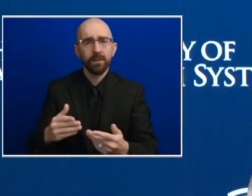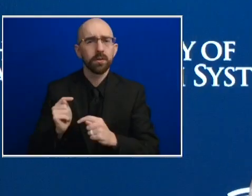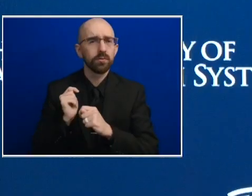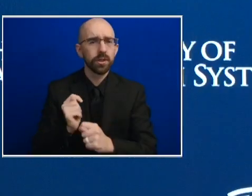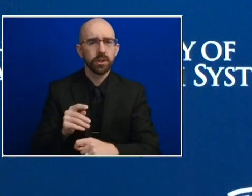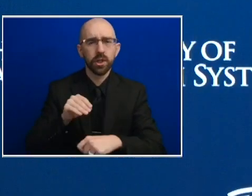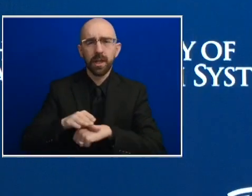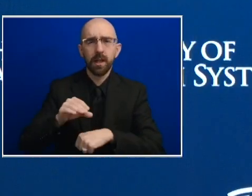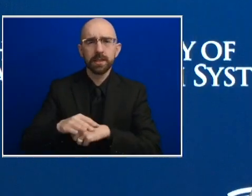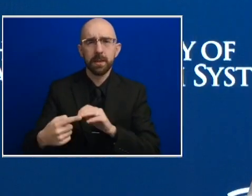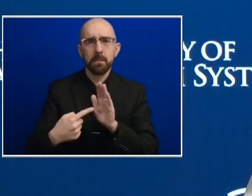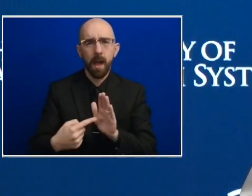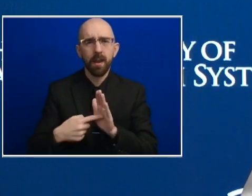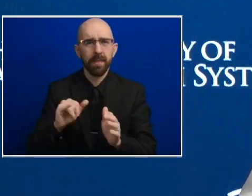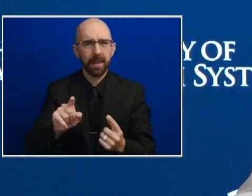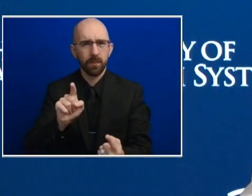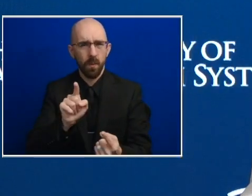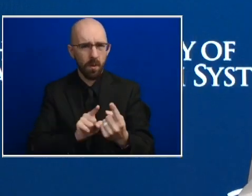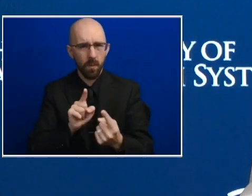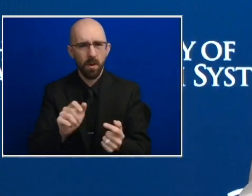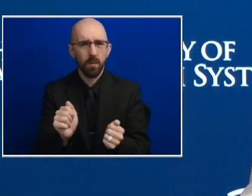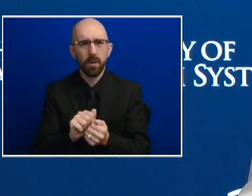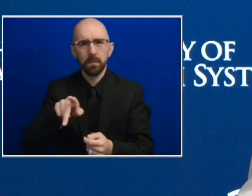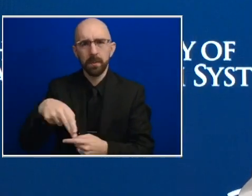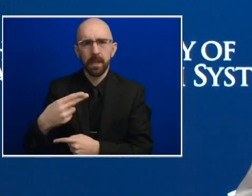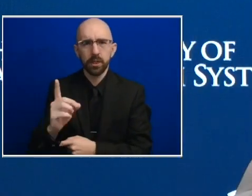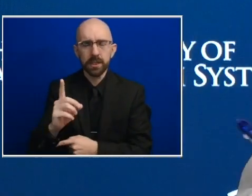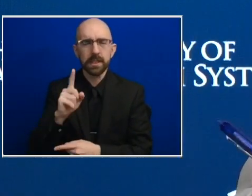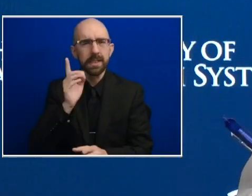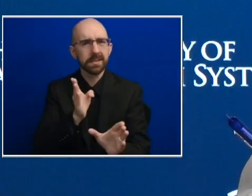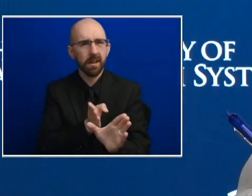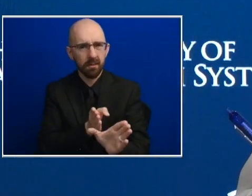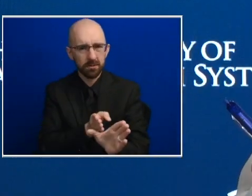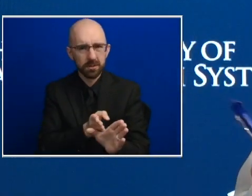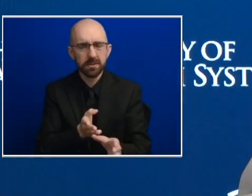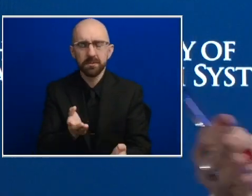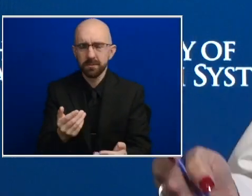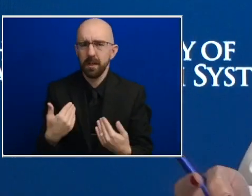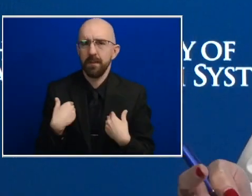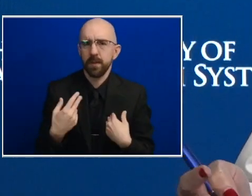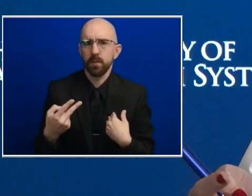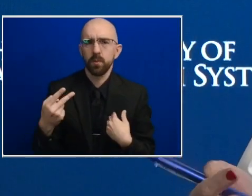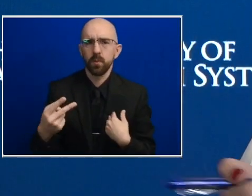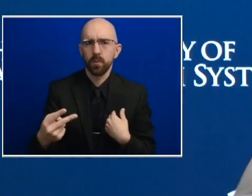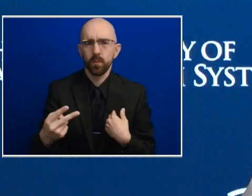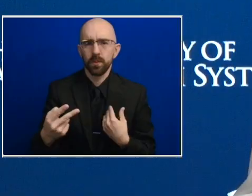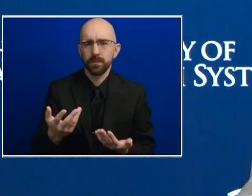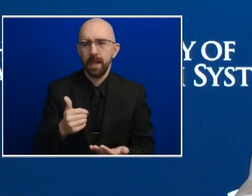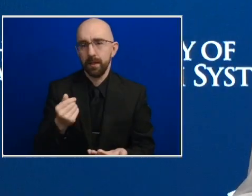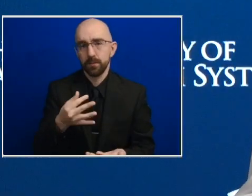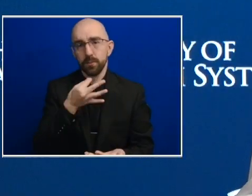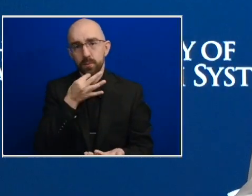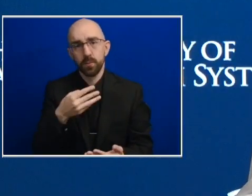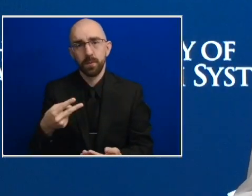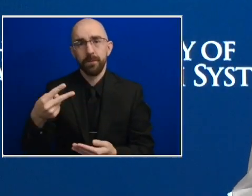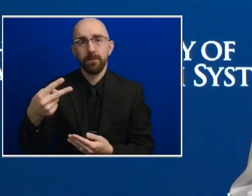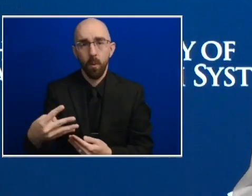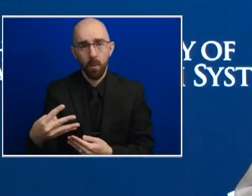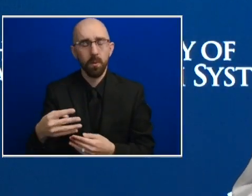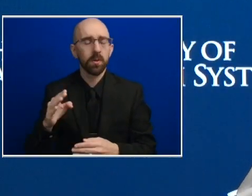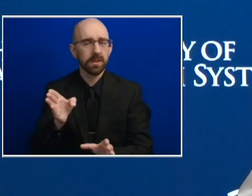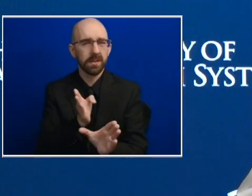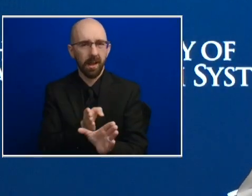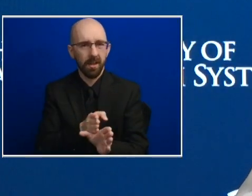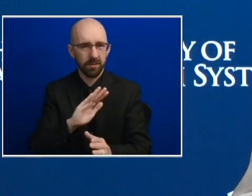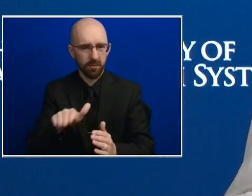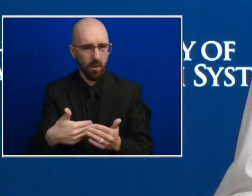which is one-on-one with a PhD psychologist, who are 2 and soon to be 4 psychologists all have